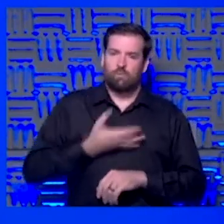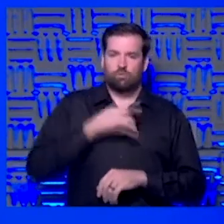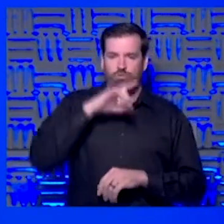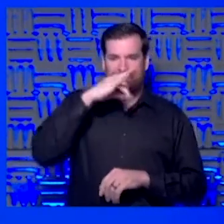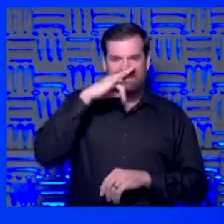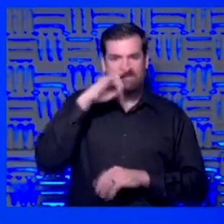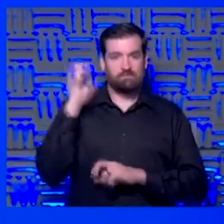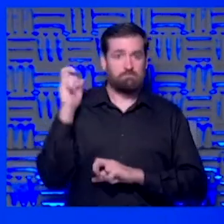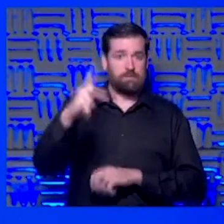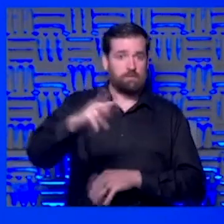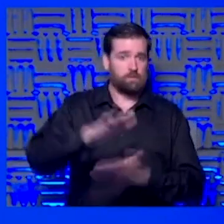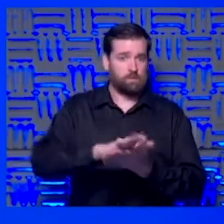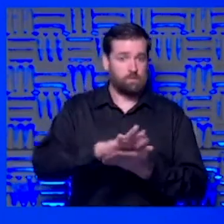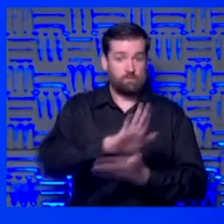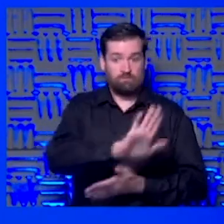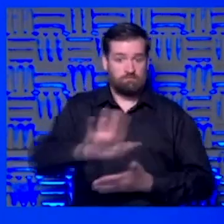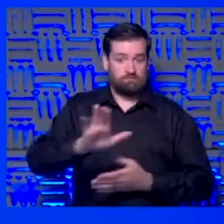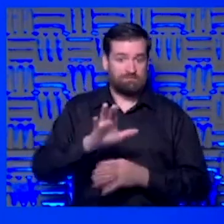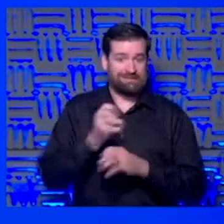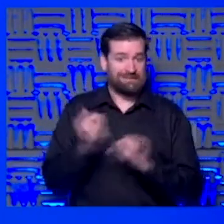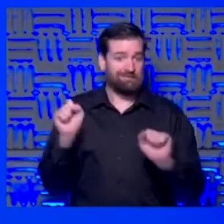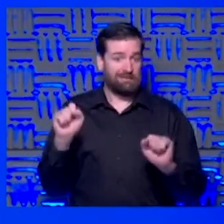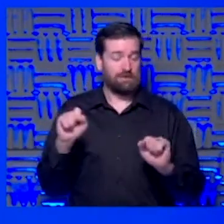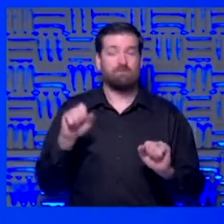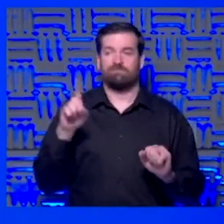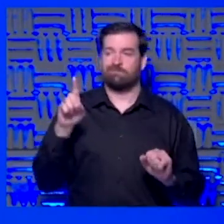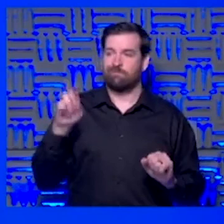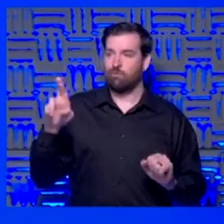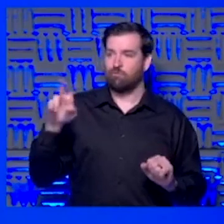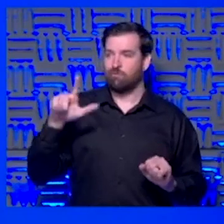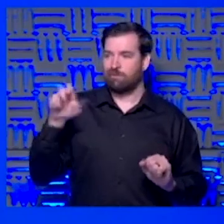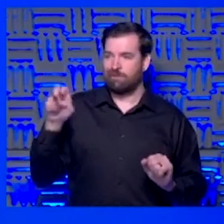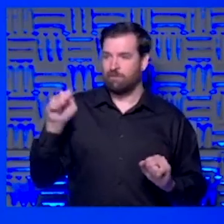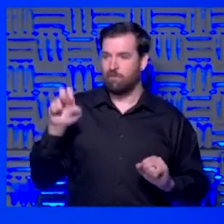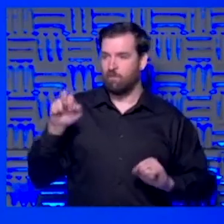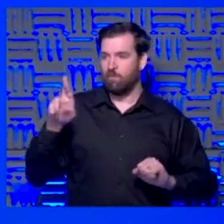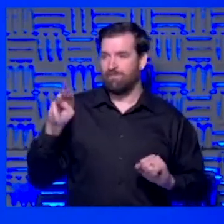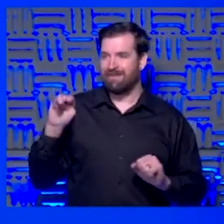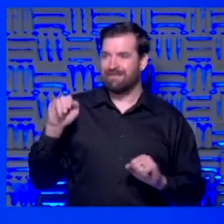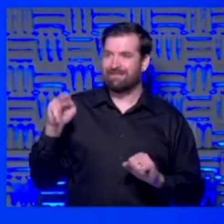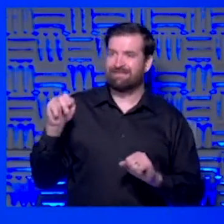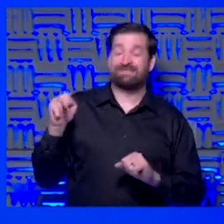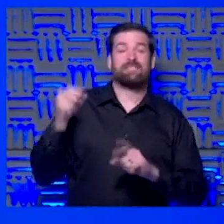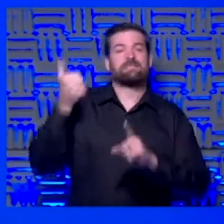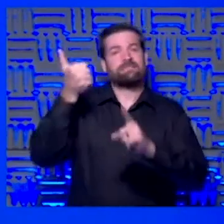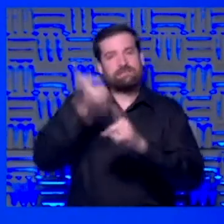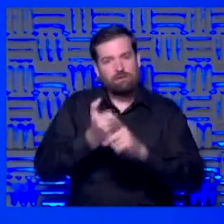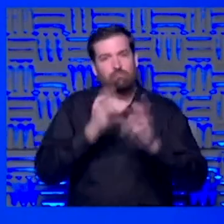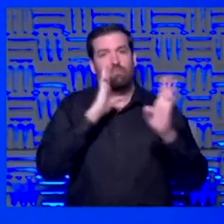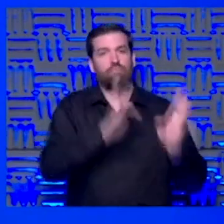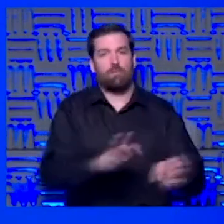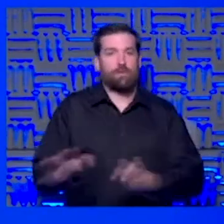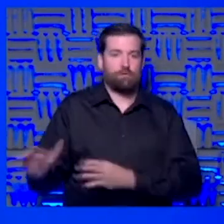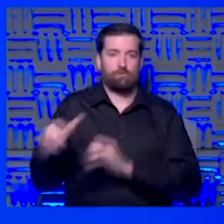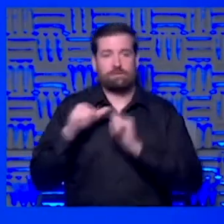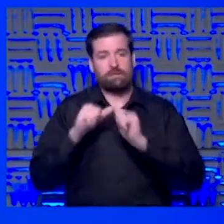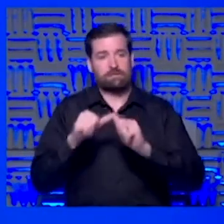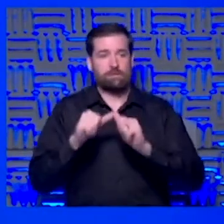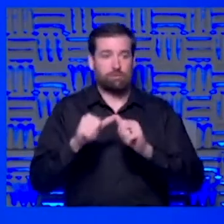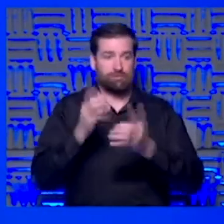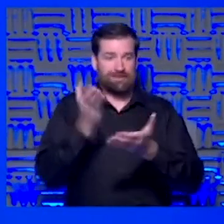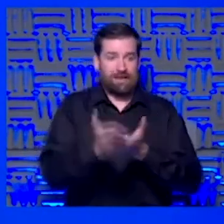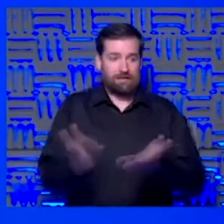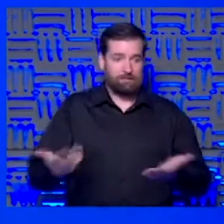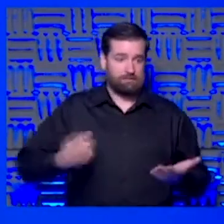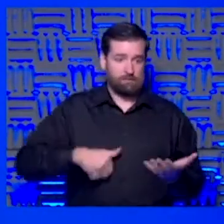to schools. As Secretary Norman pointed out, it's down to self-preparedness. If you can continue to do those items that